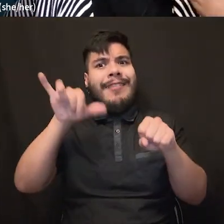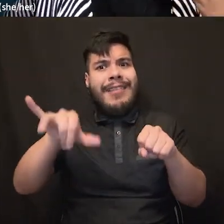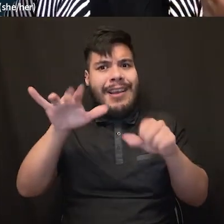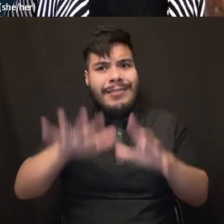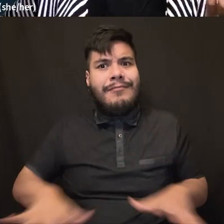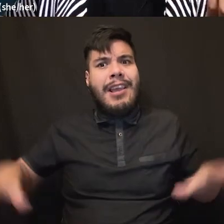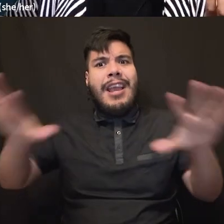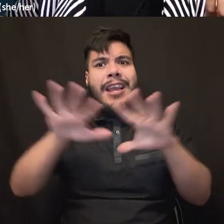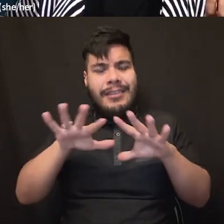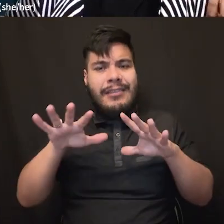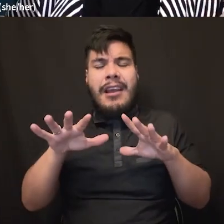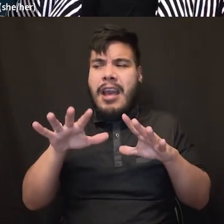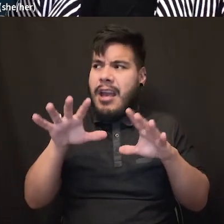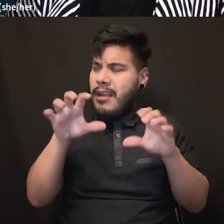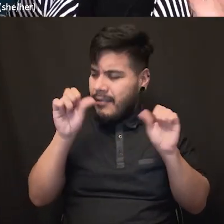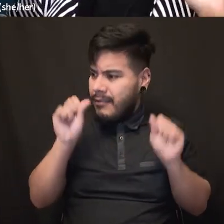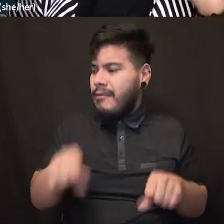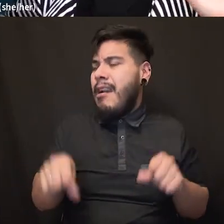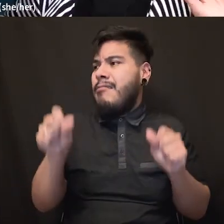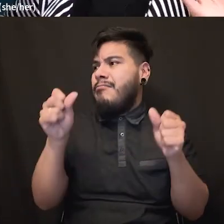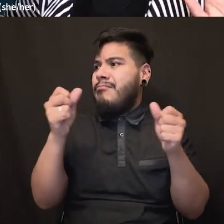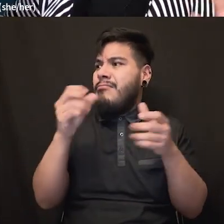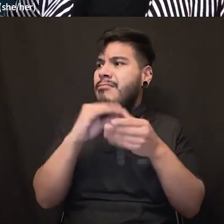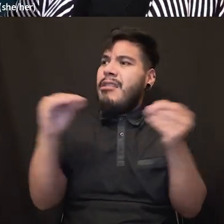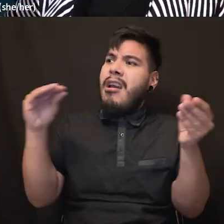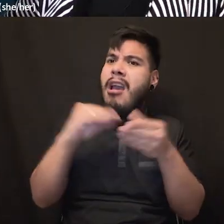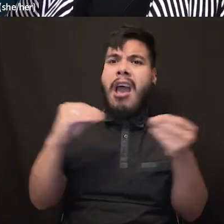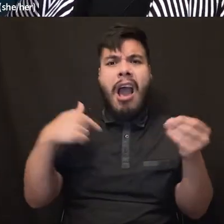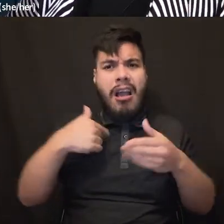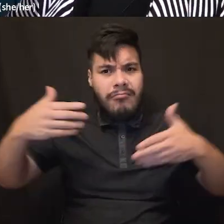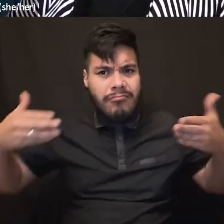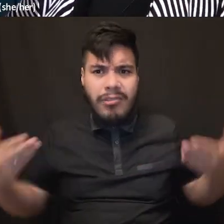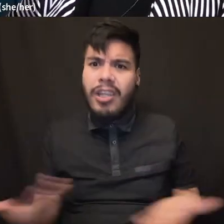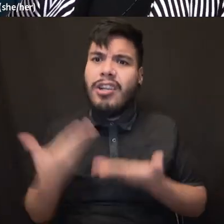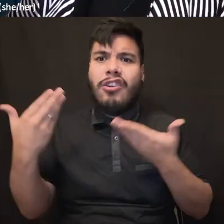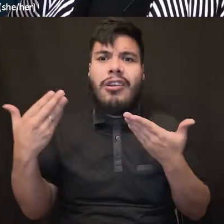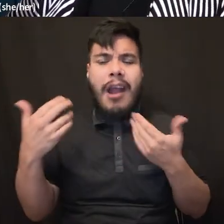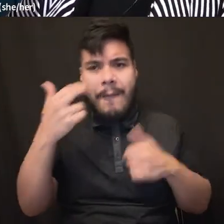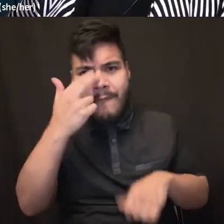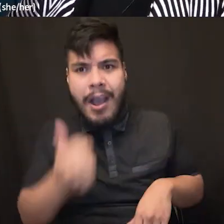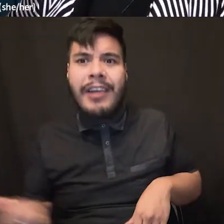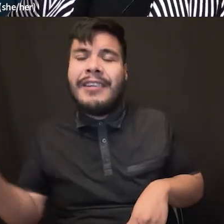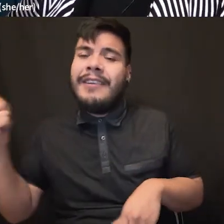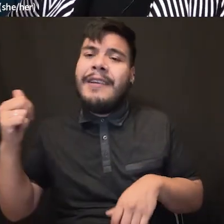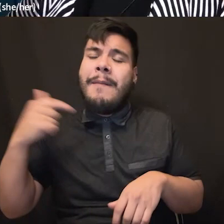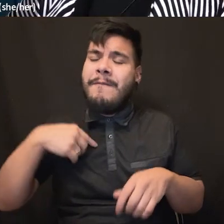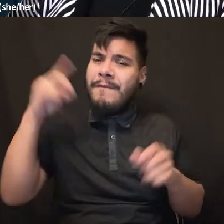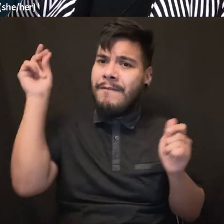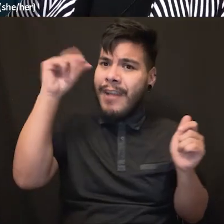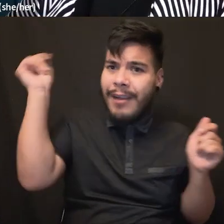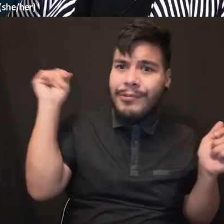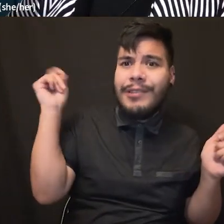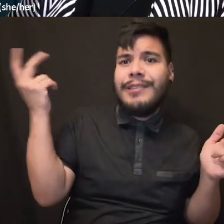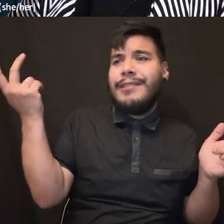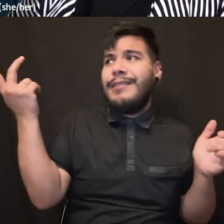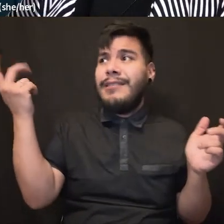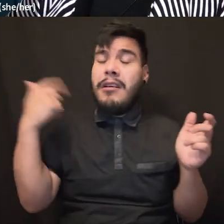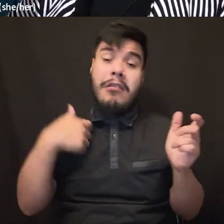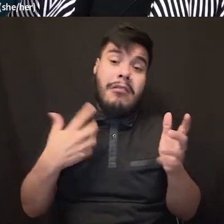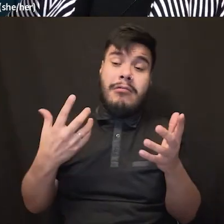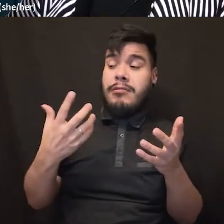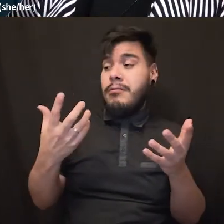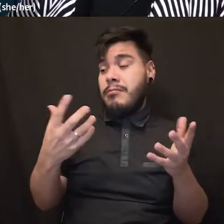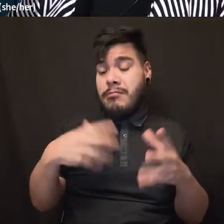and being able to say, you know, I'm here and I'm funny and I'm fabulous and, you know, love me or